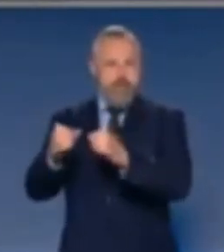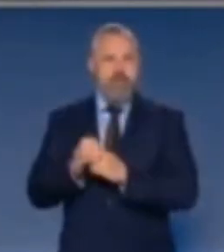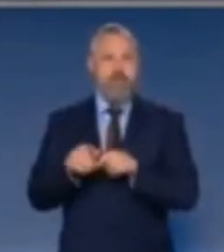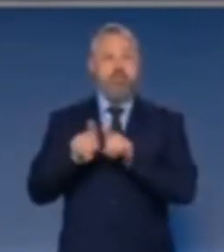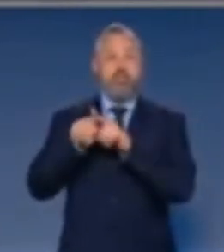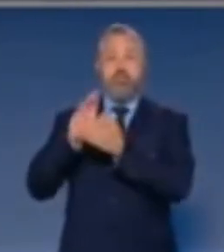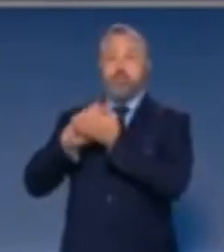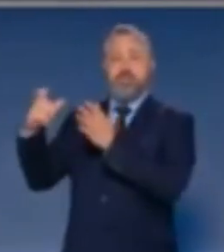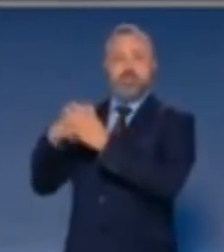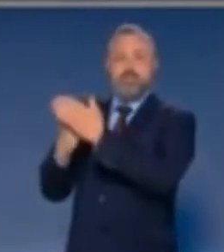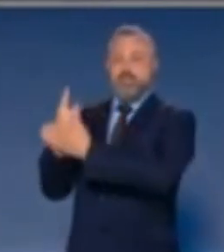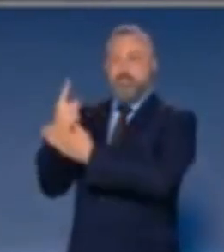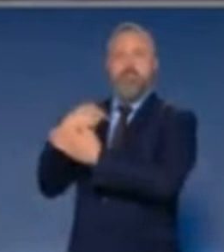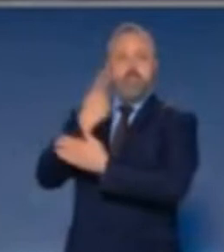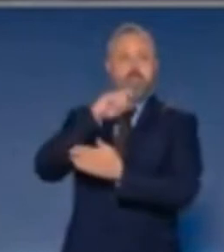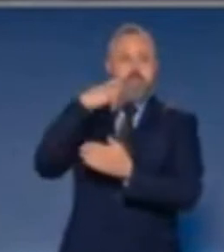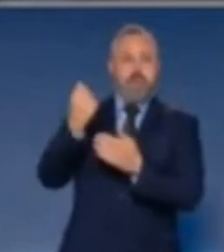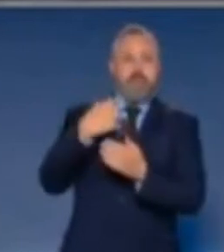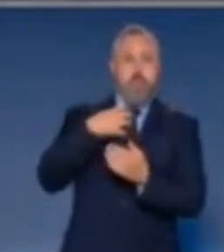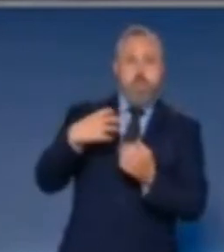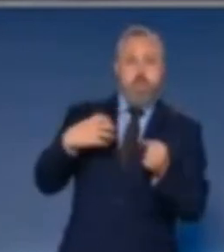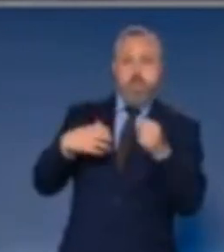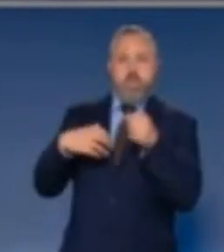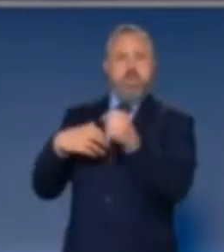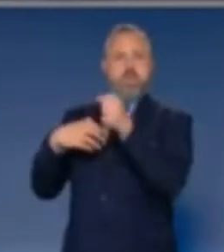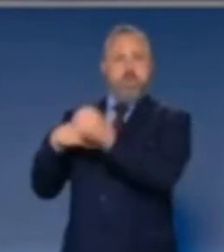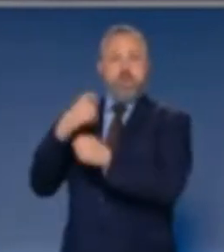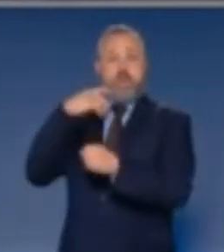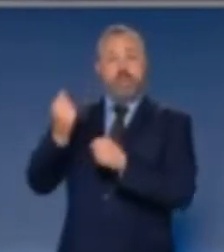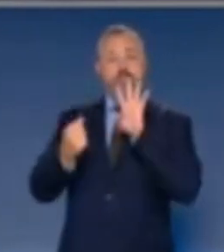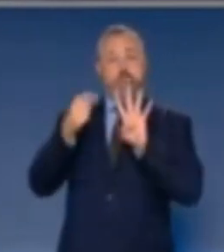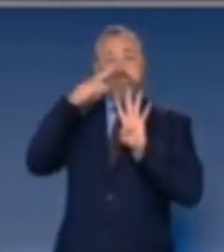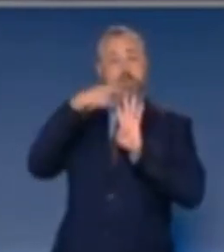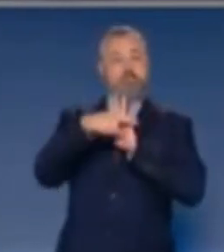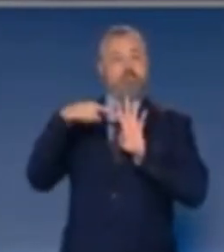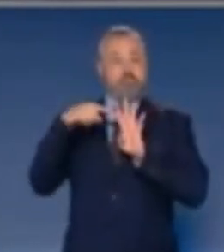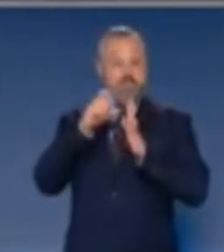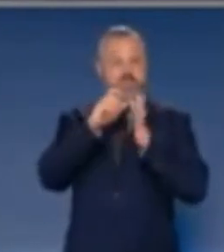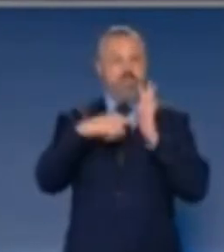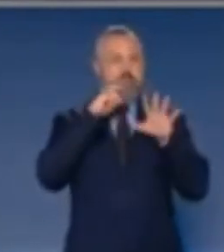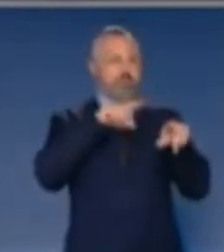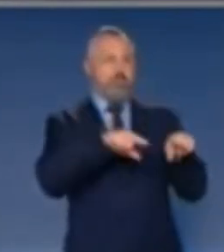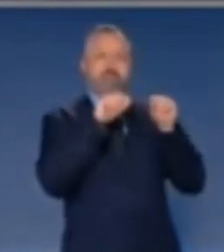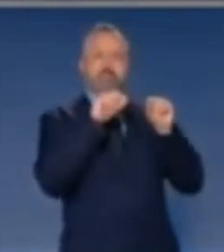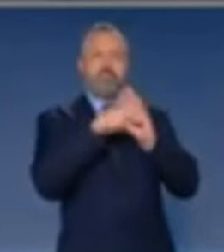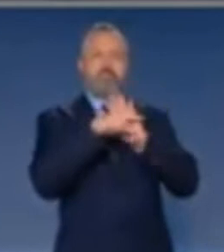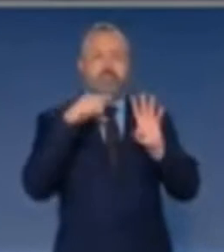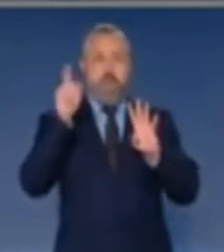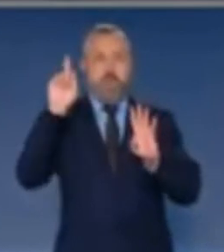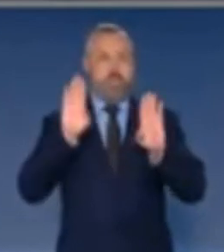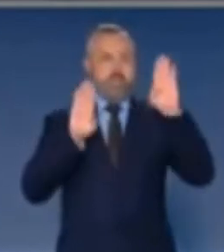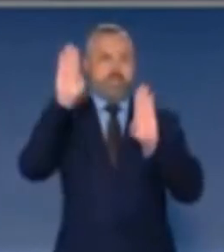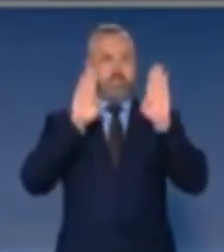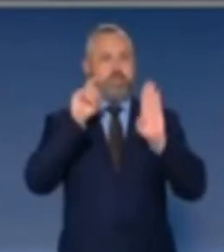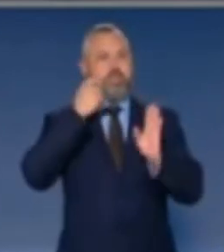stepping in. There was actually a panel of four which the department appointed through their tender process, and they will be adding an additional clinical